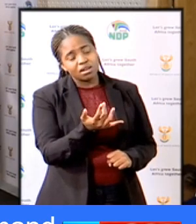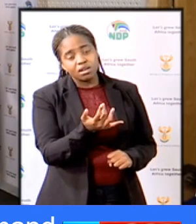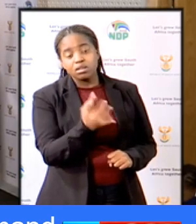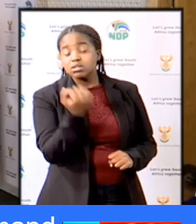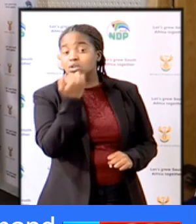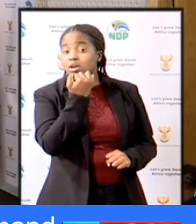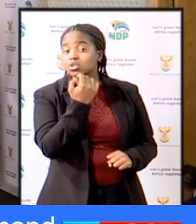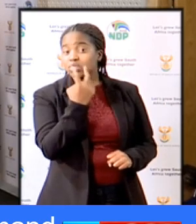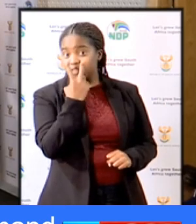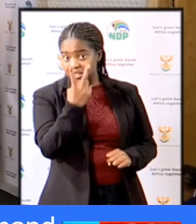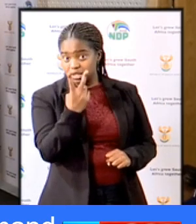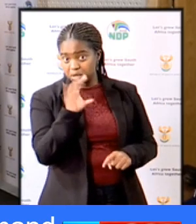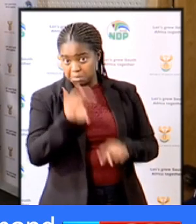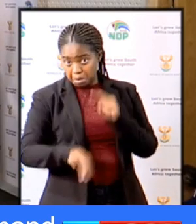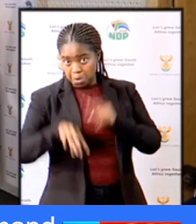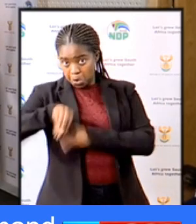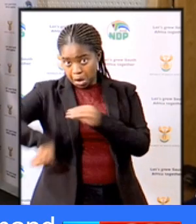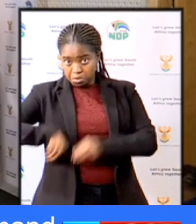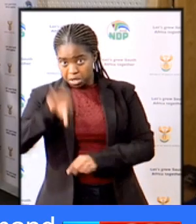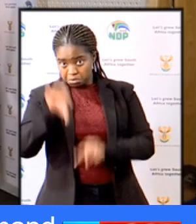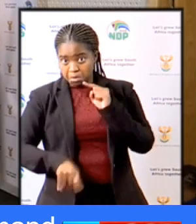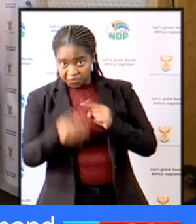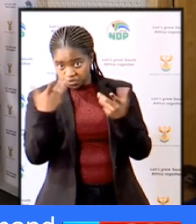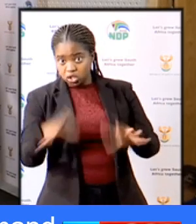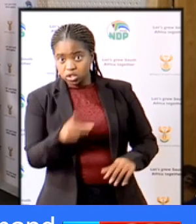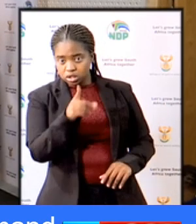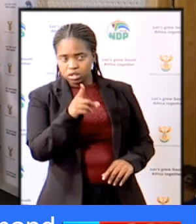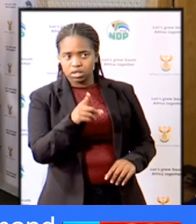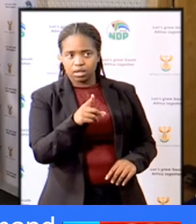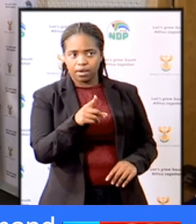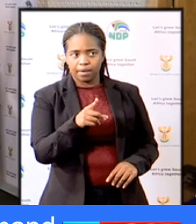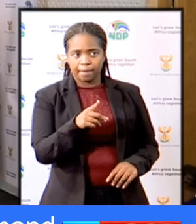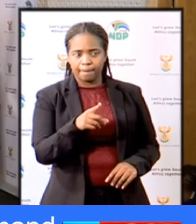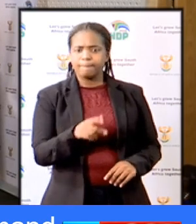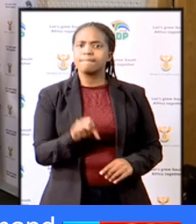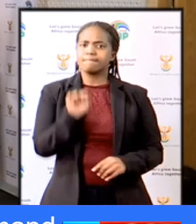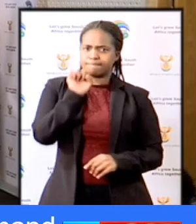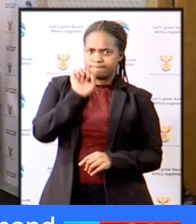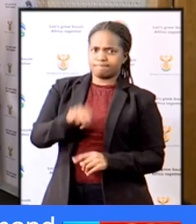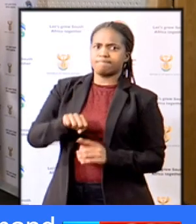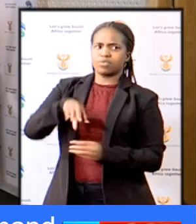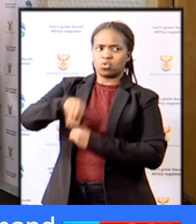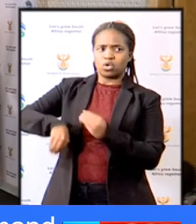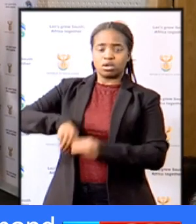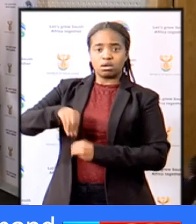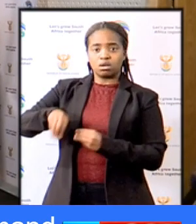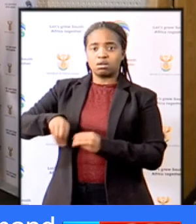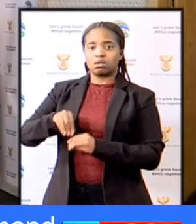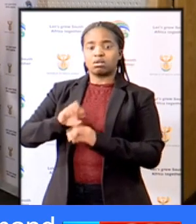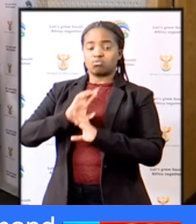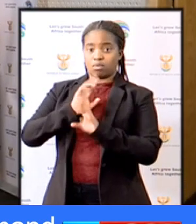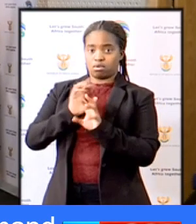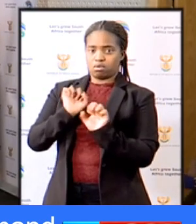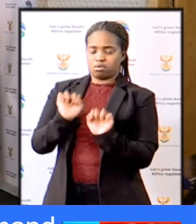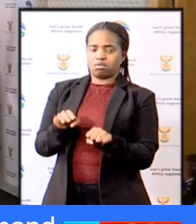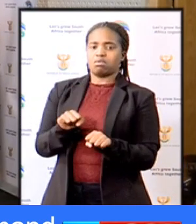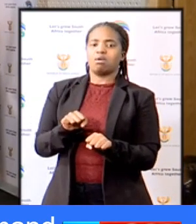You have seen a lot of corruption. There's been a lot of corruption being reported